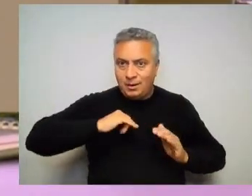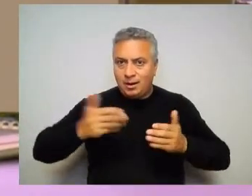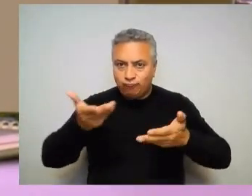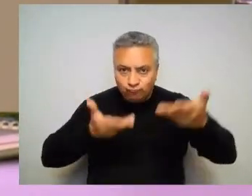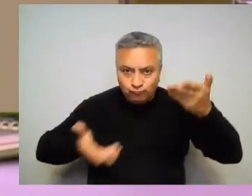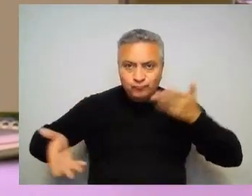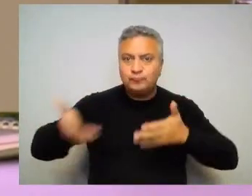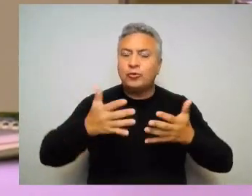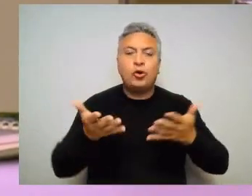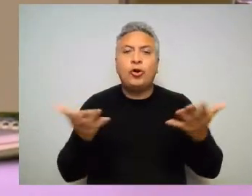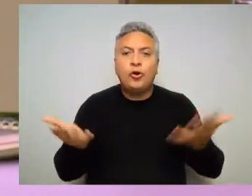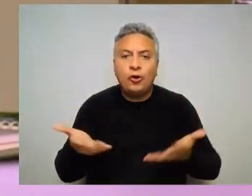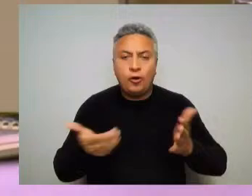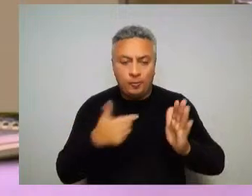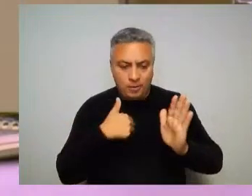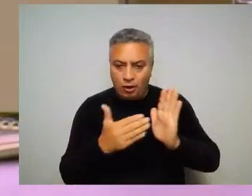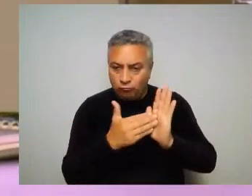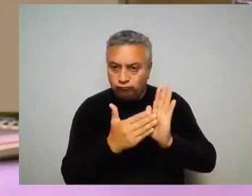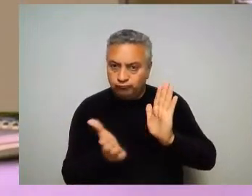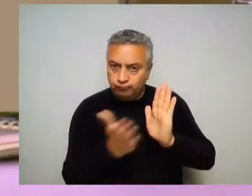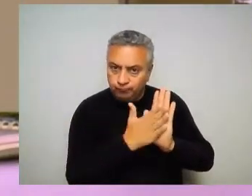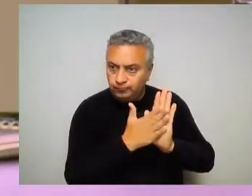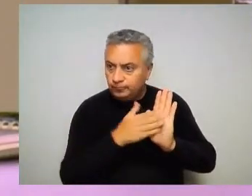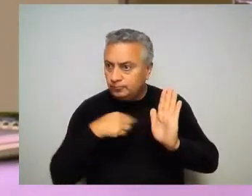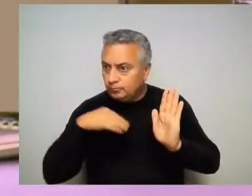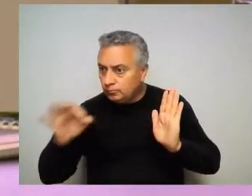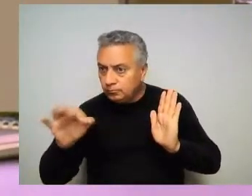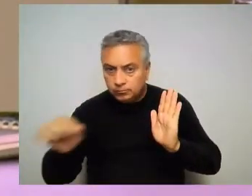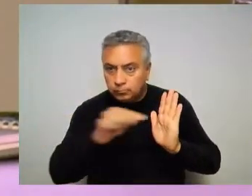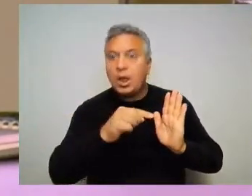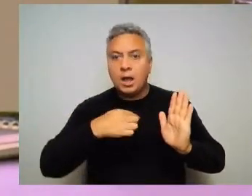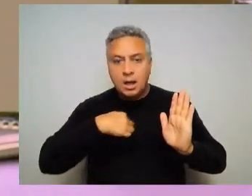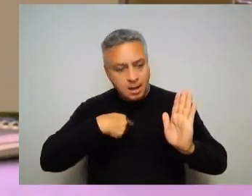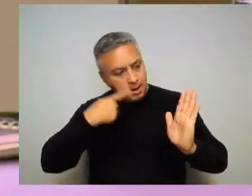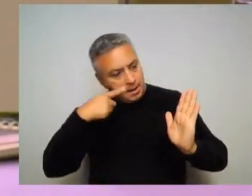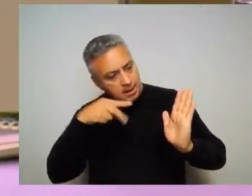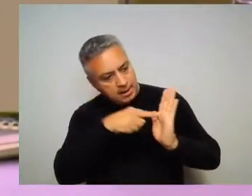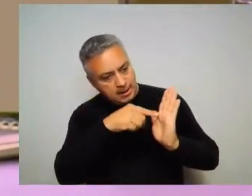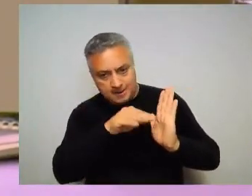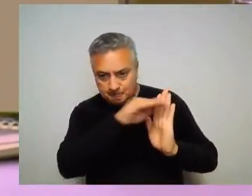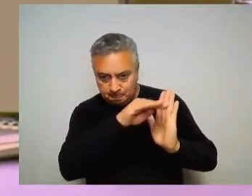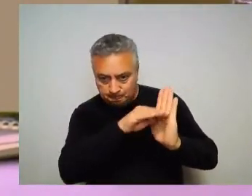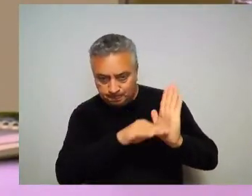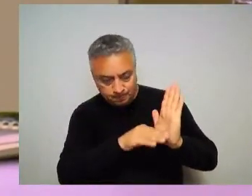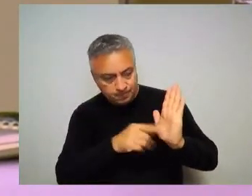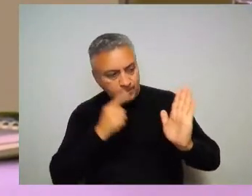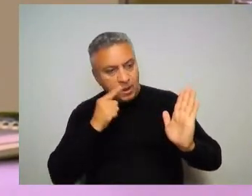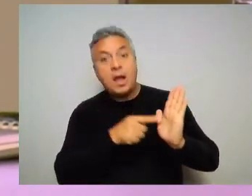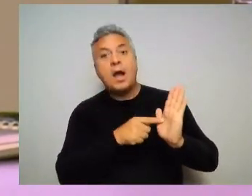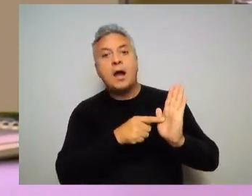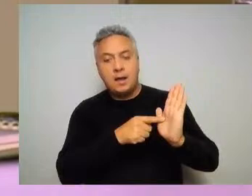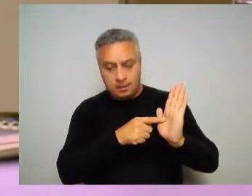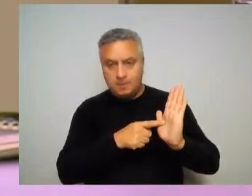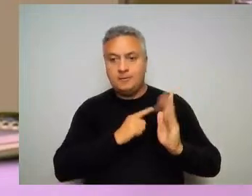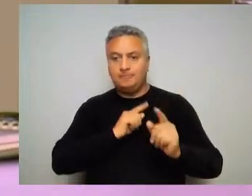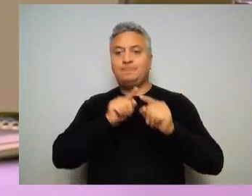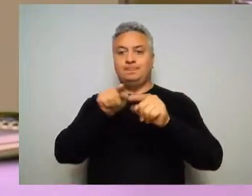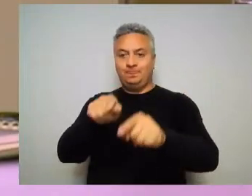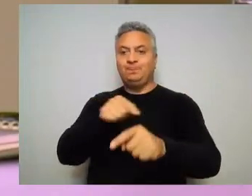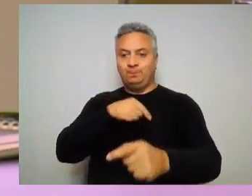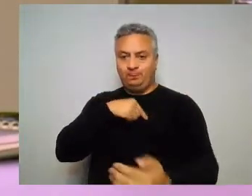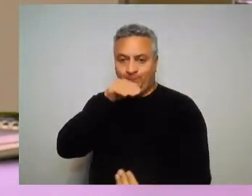can establish certain instruments that will allow us to approach these challenges in a